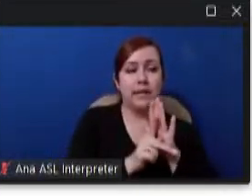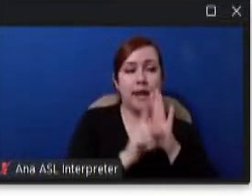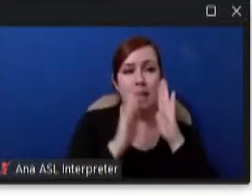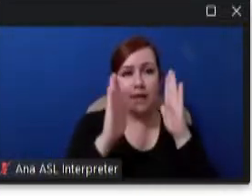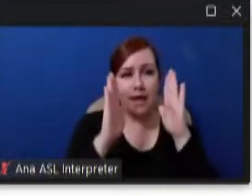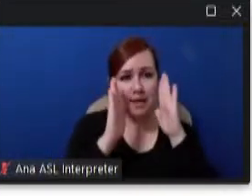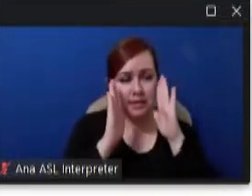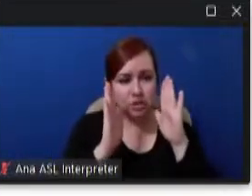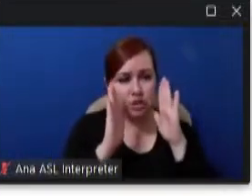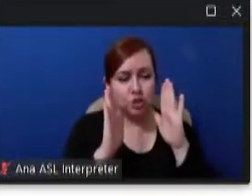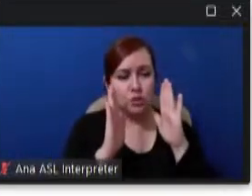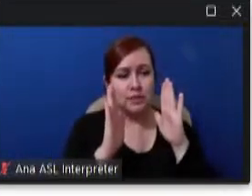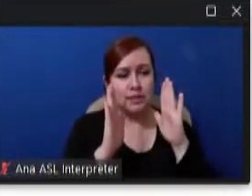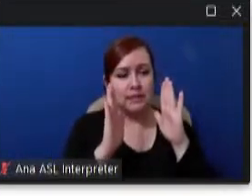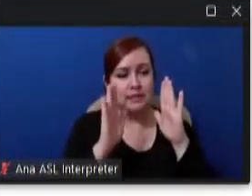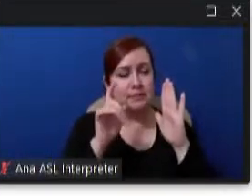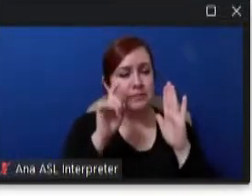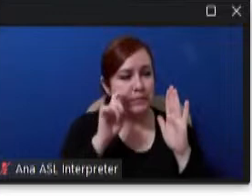should also